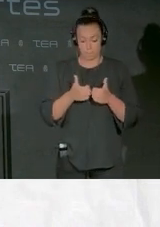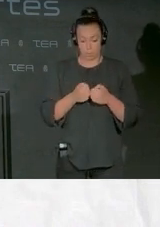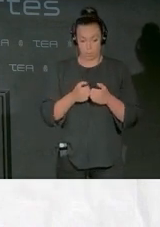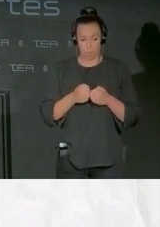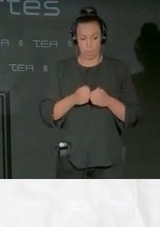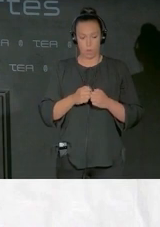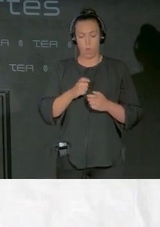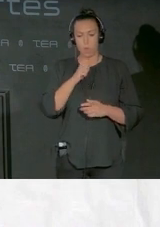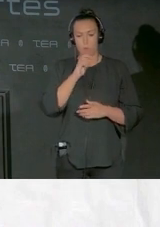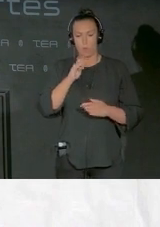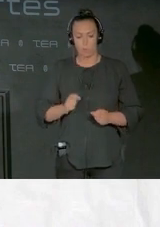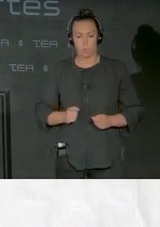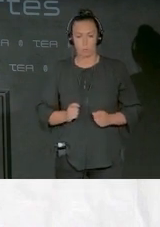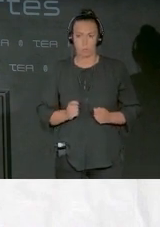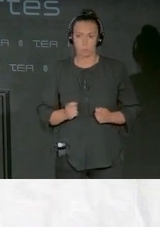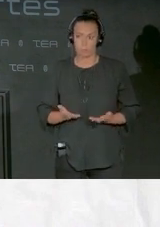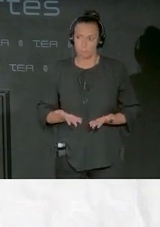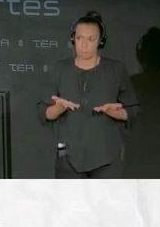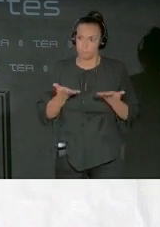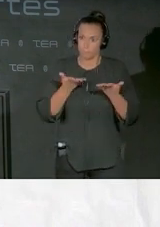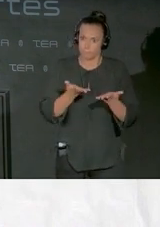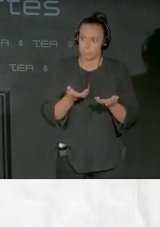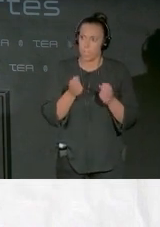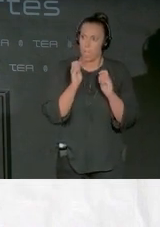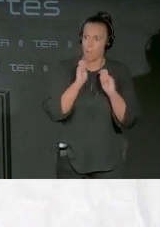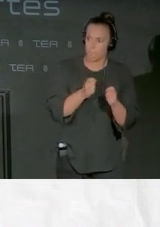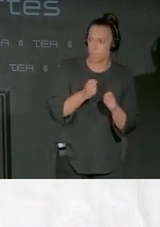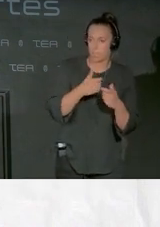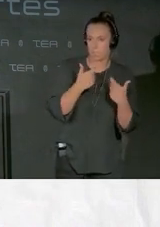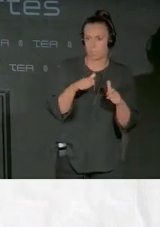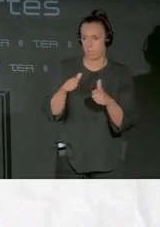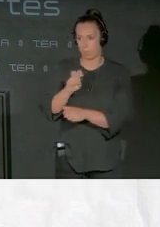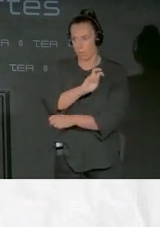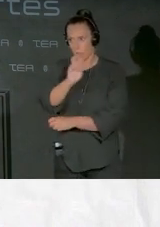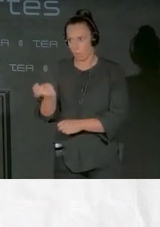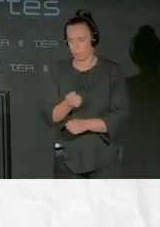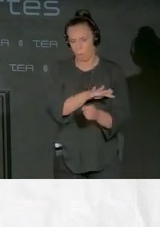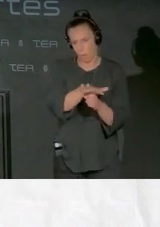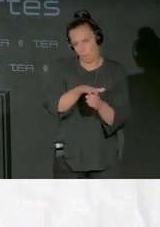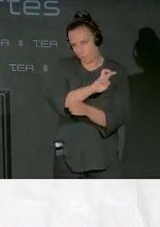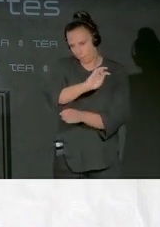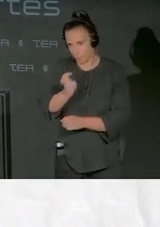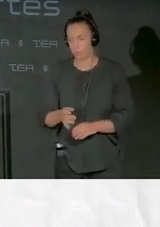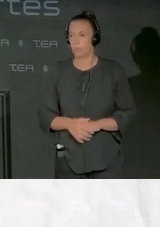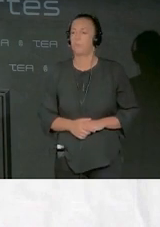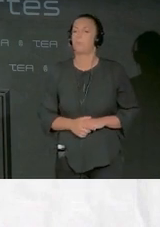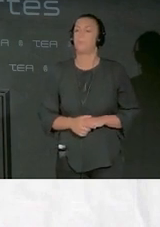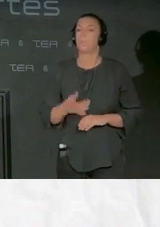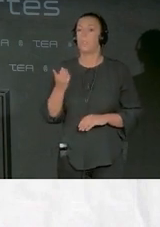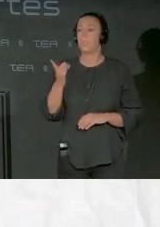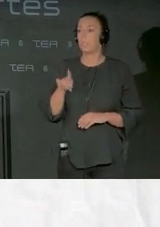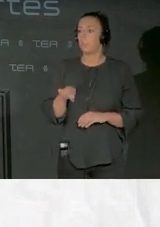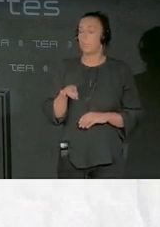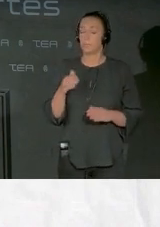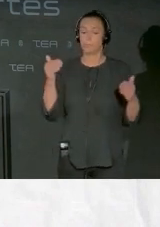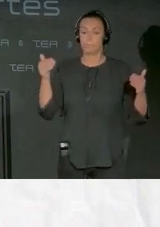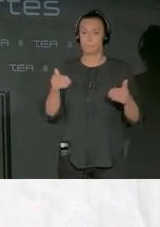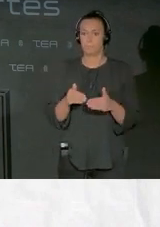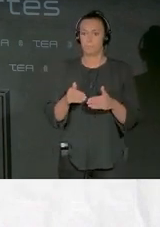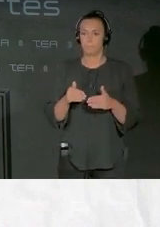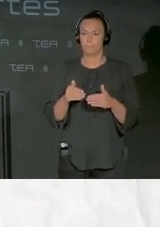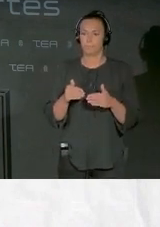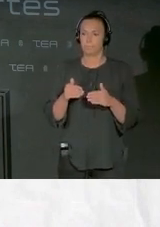We also wanted to look at, and this is a key focus, really, what needs to happen. So the recommendations, really. And this was commissioned by the European Commission,